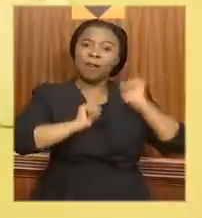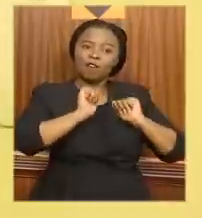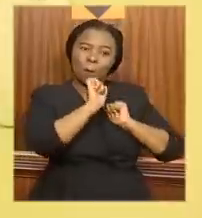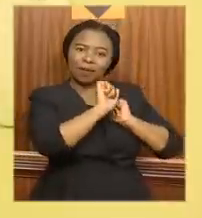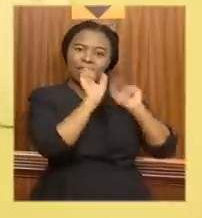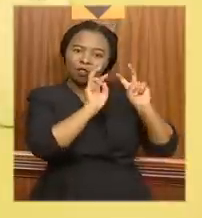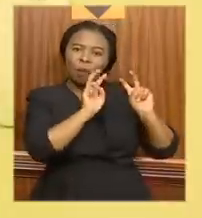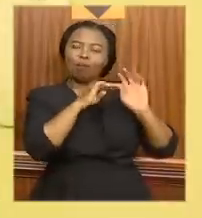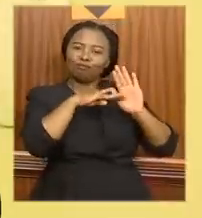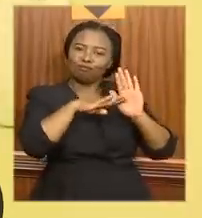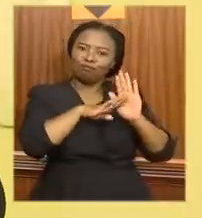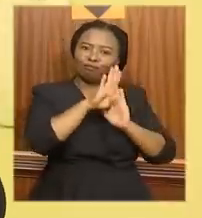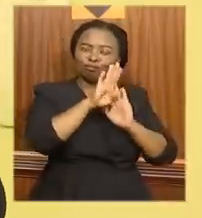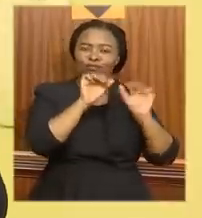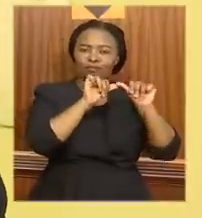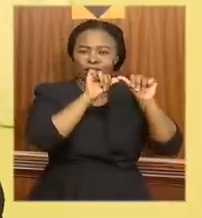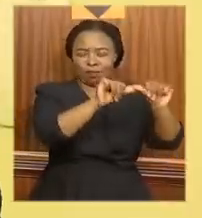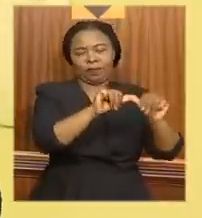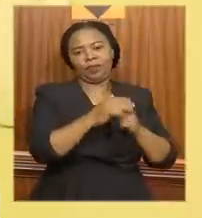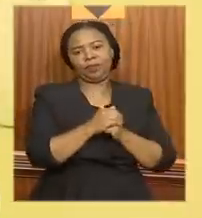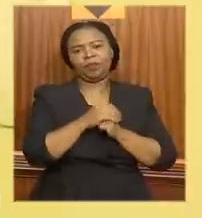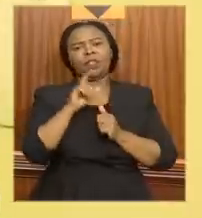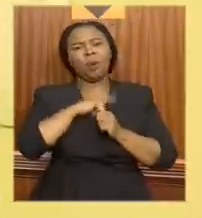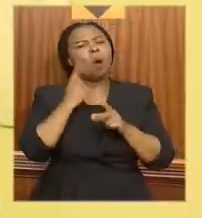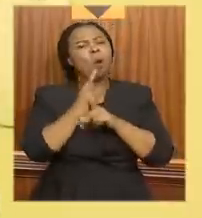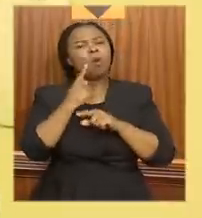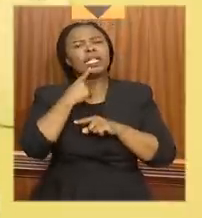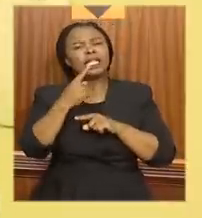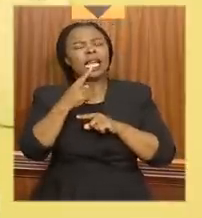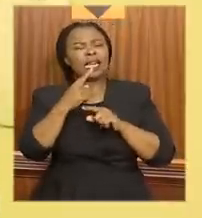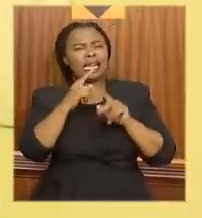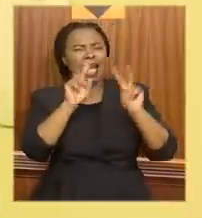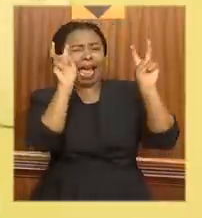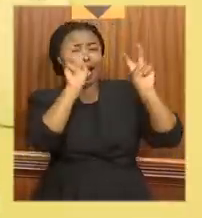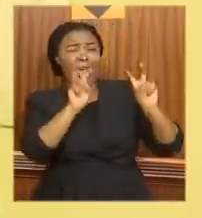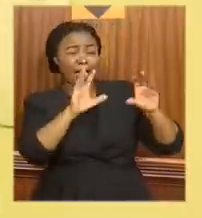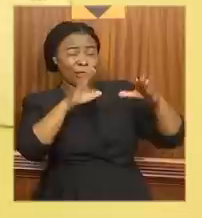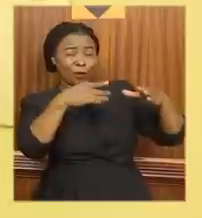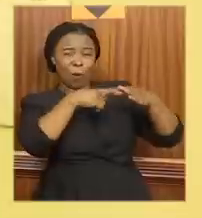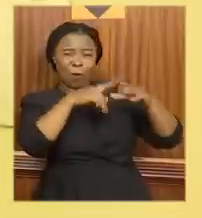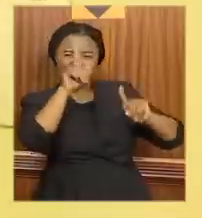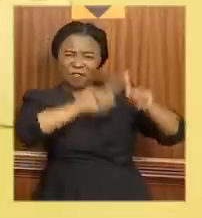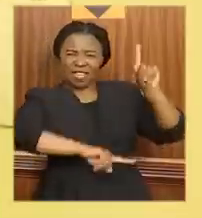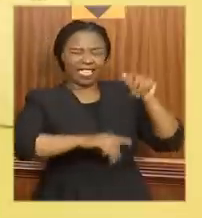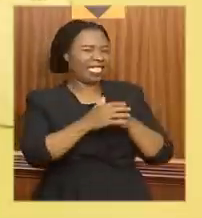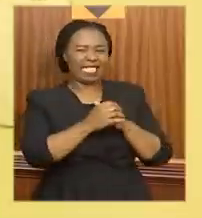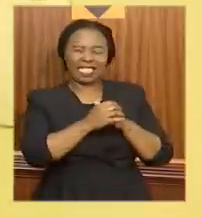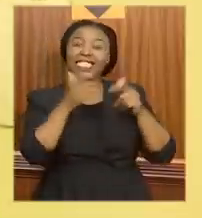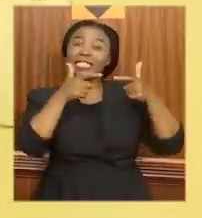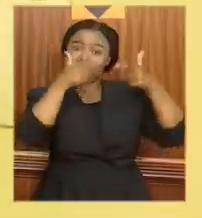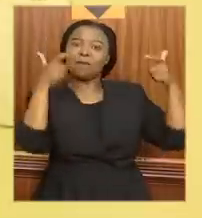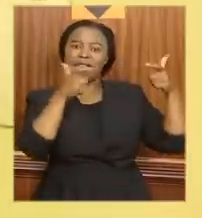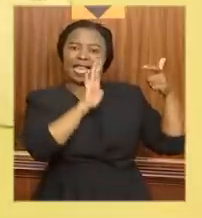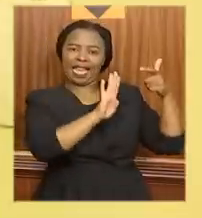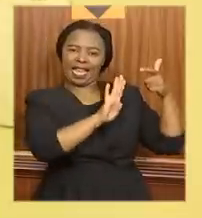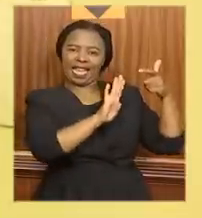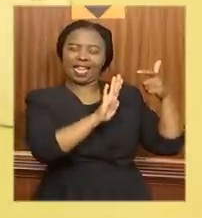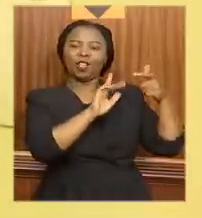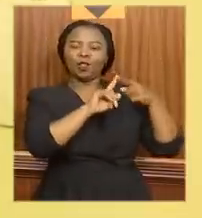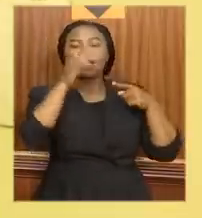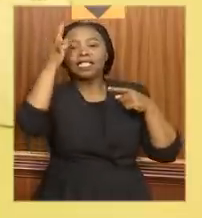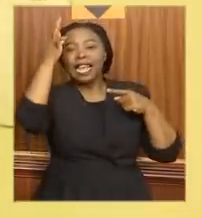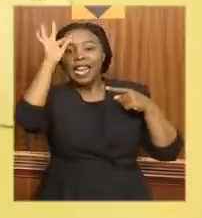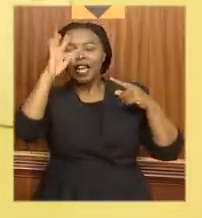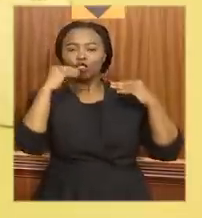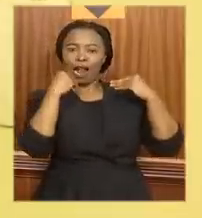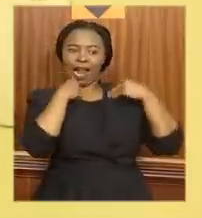that Eskom is too big to fail, and it is a national asset, and we